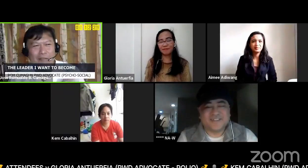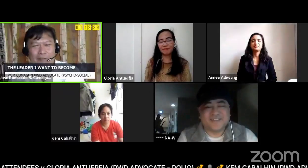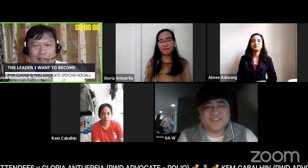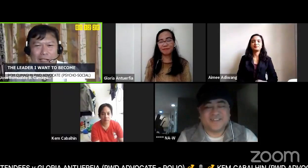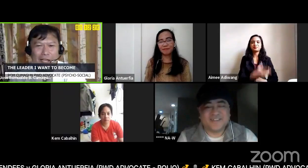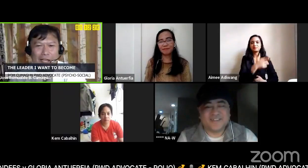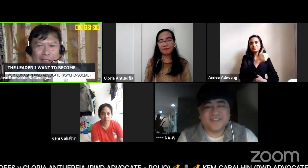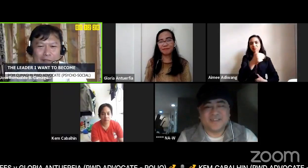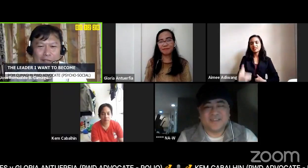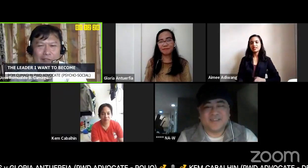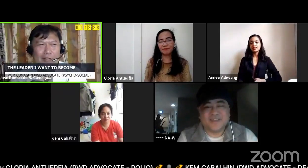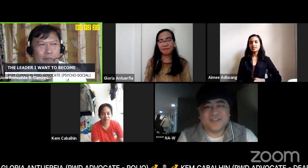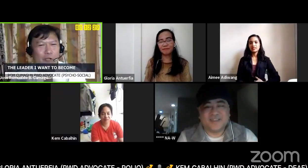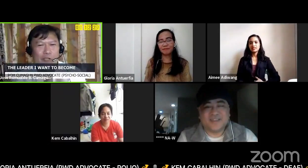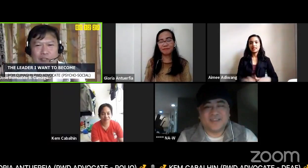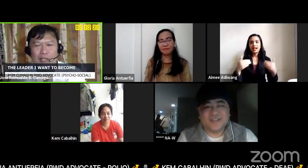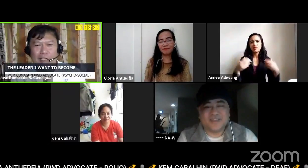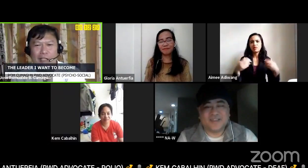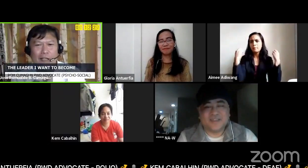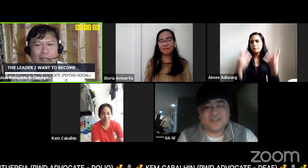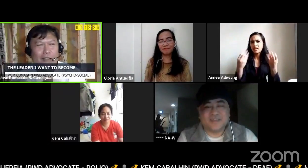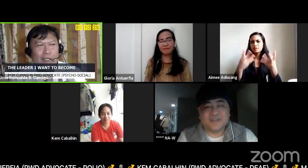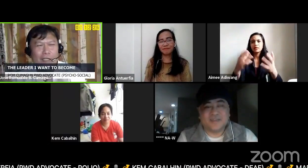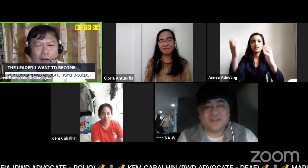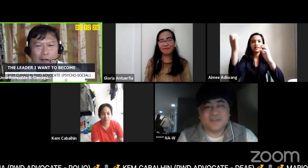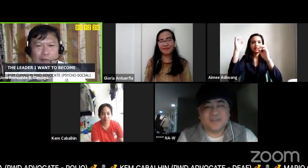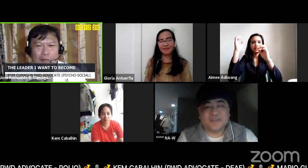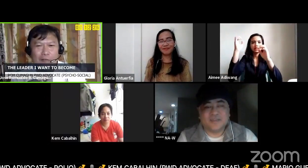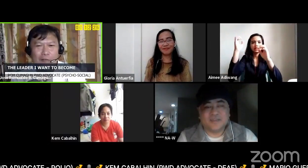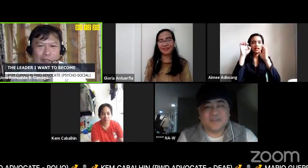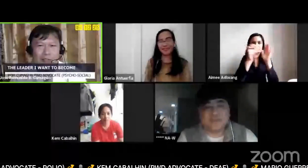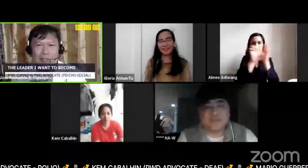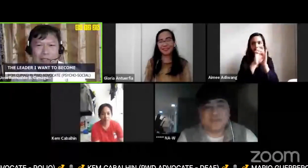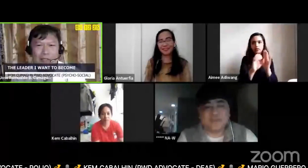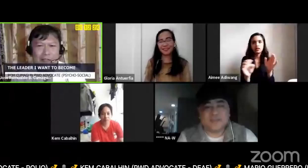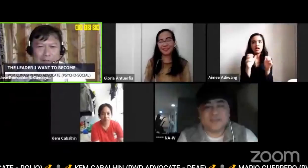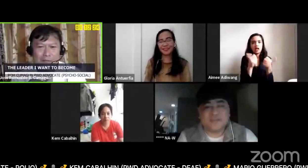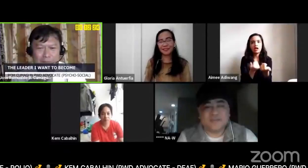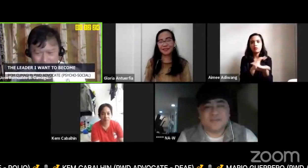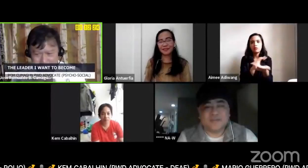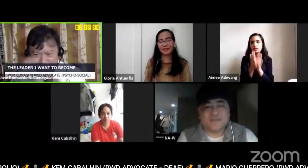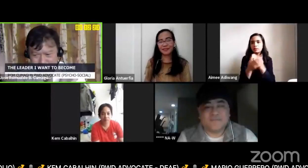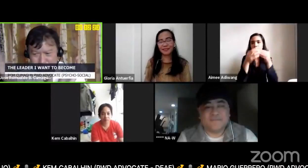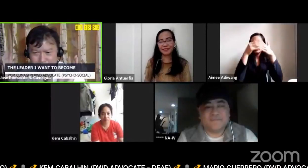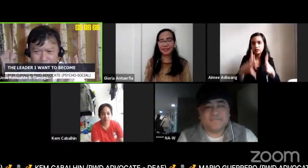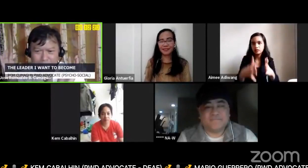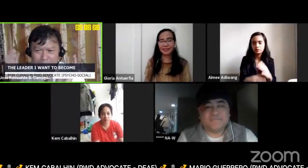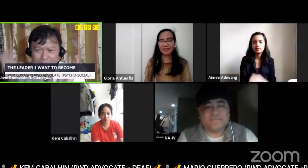And we have a lot of examples na of leaders